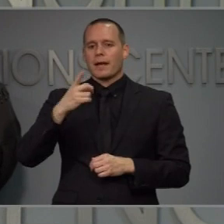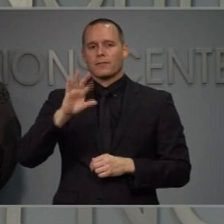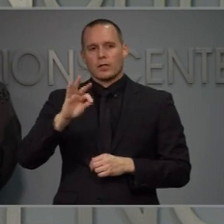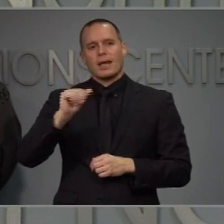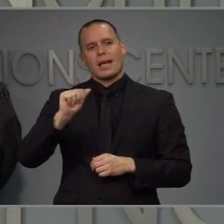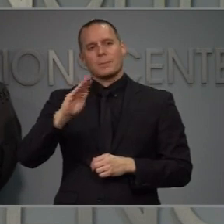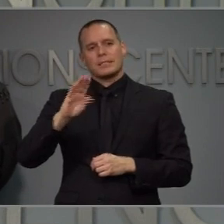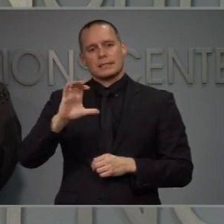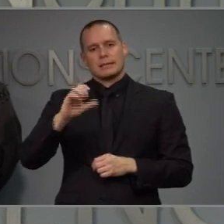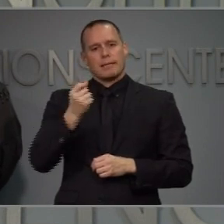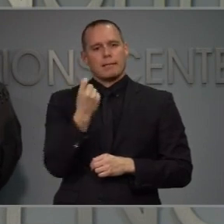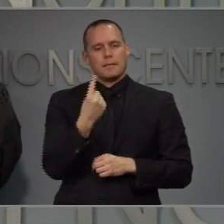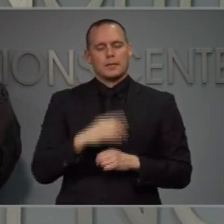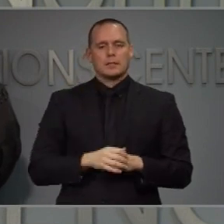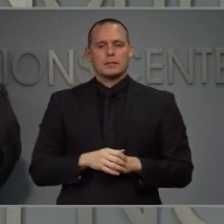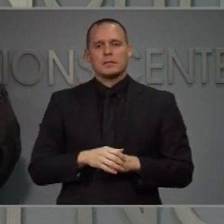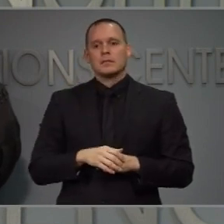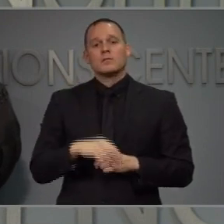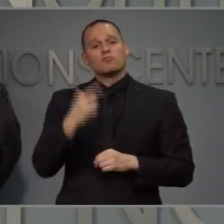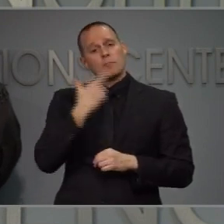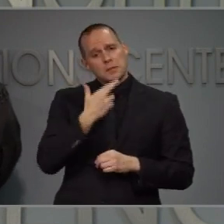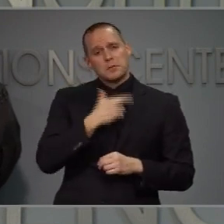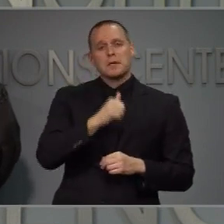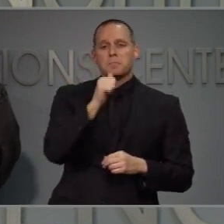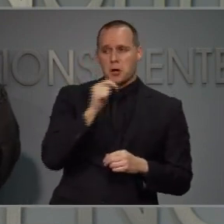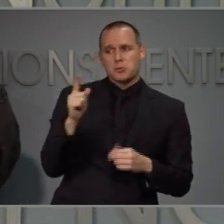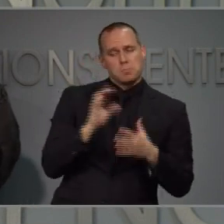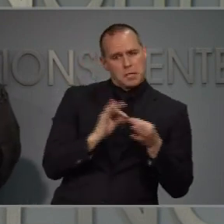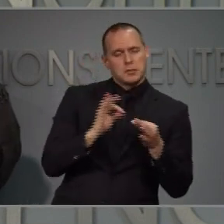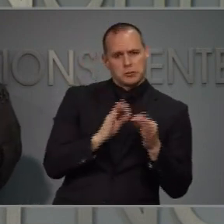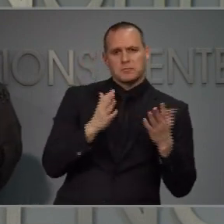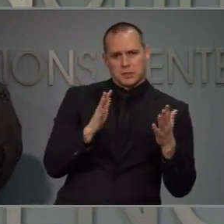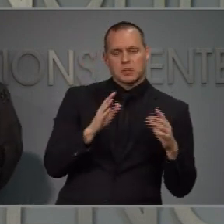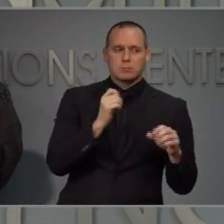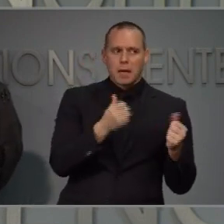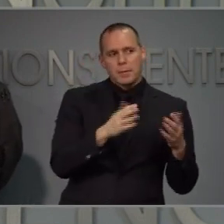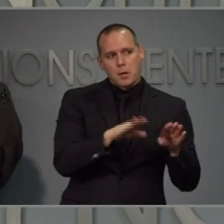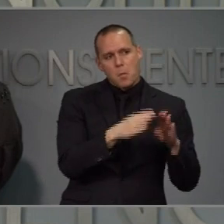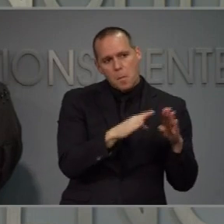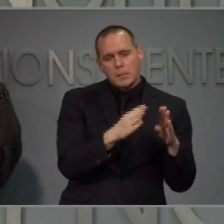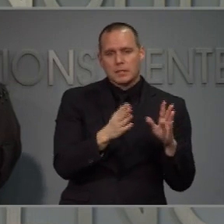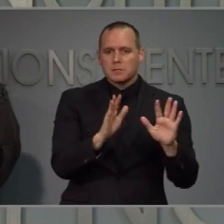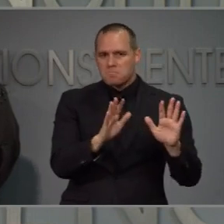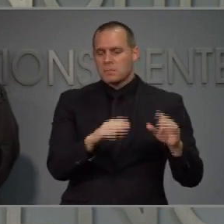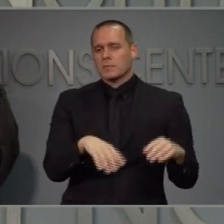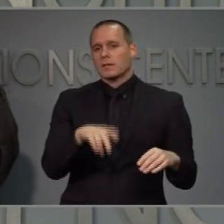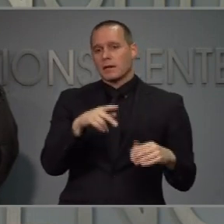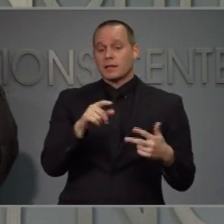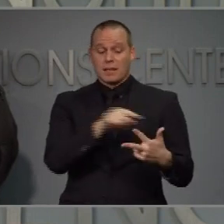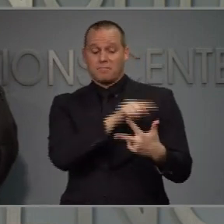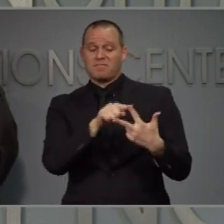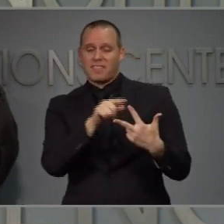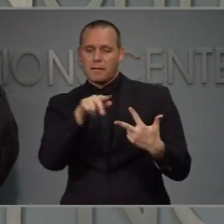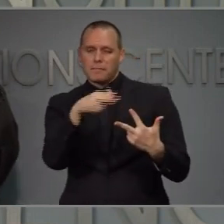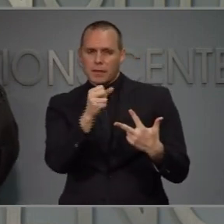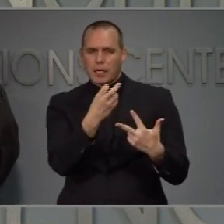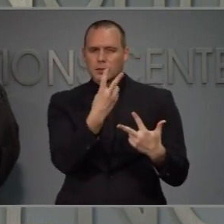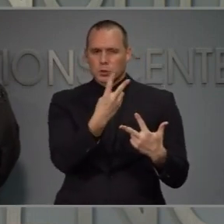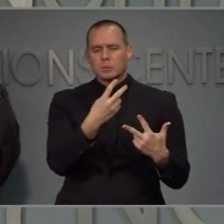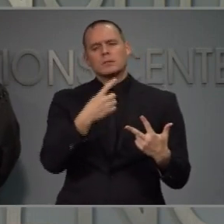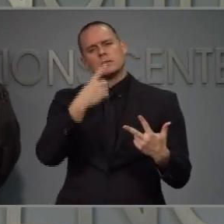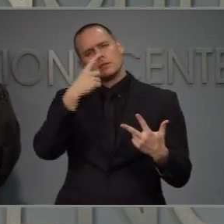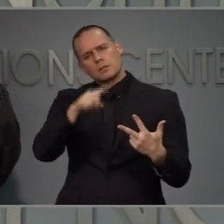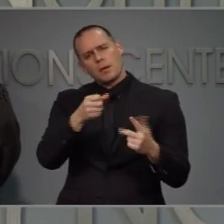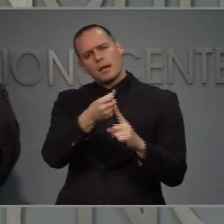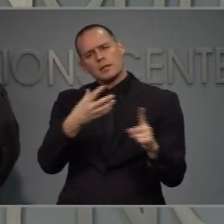11. Aside from restaurants and bars, which you outlined could open in phase 2, can you be more